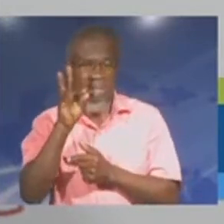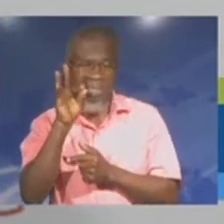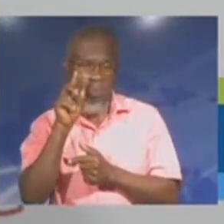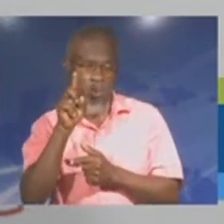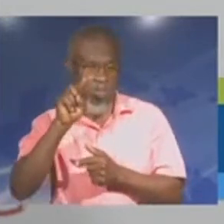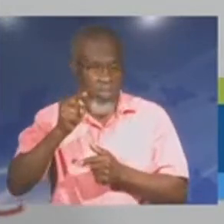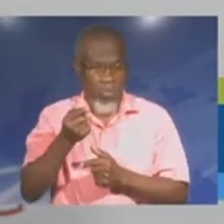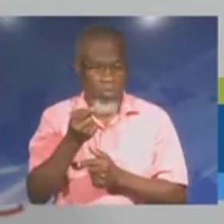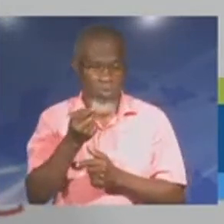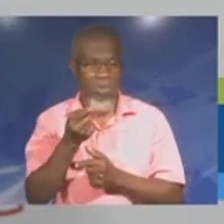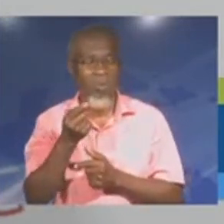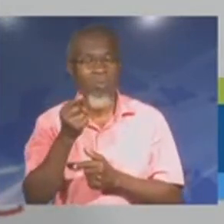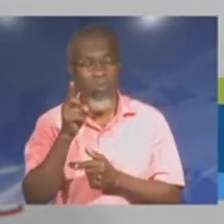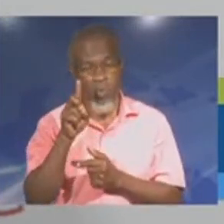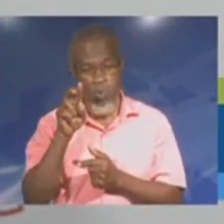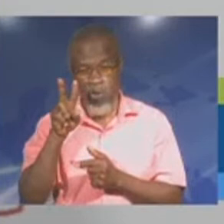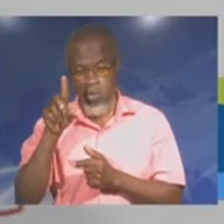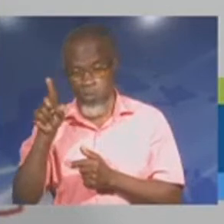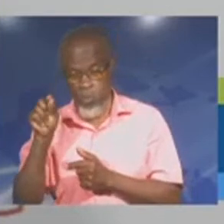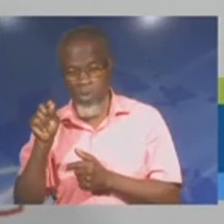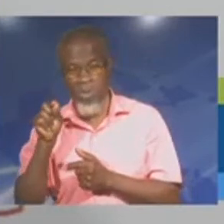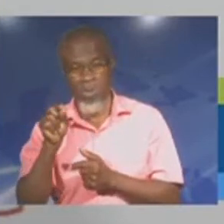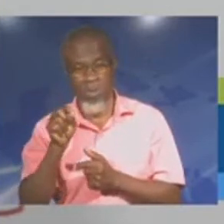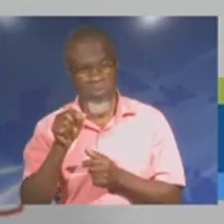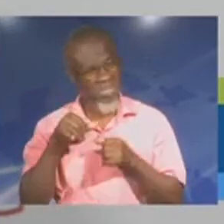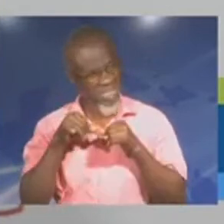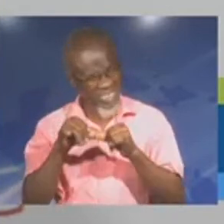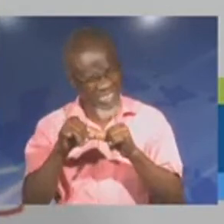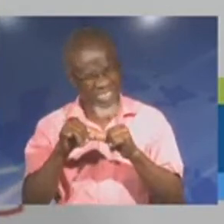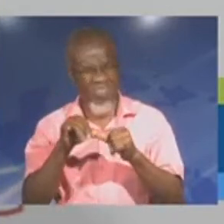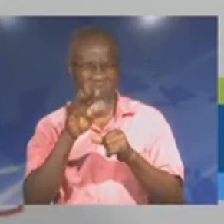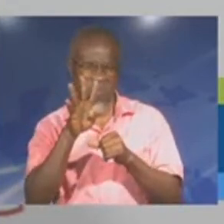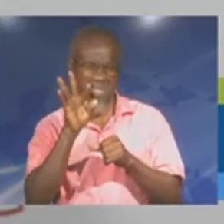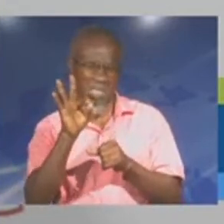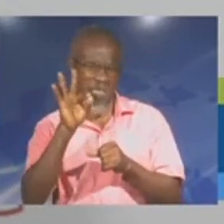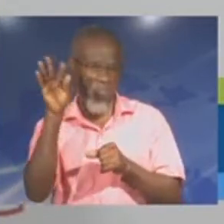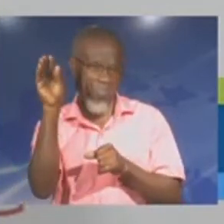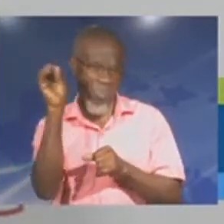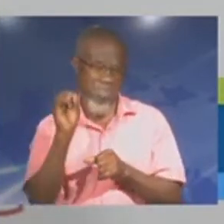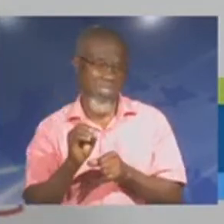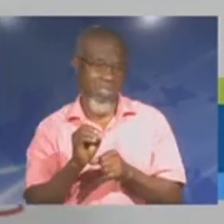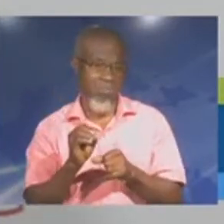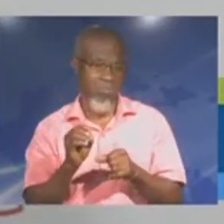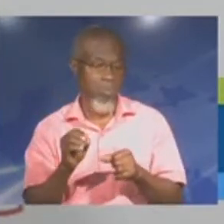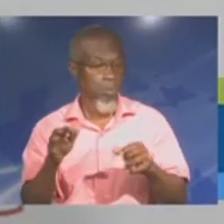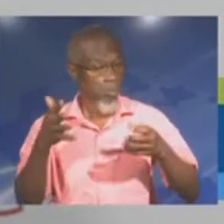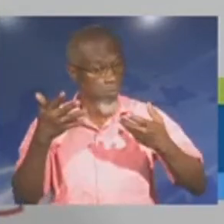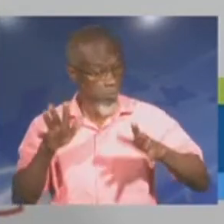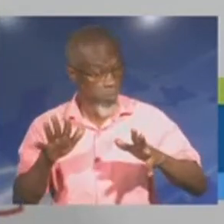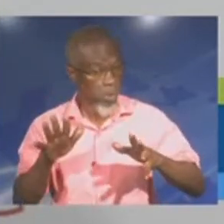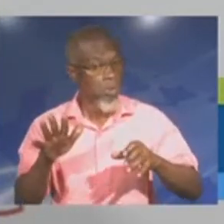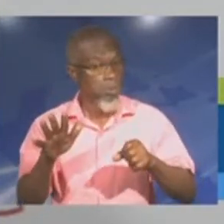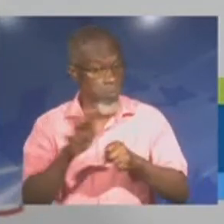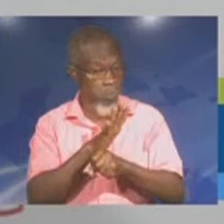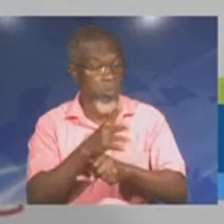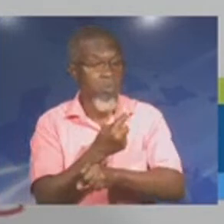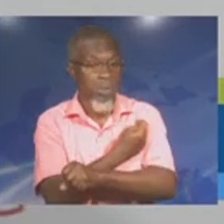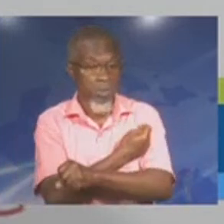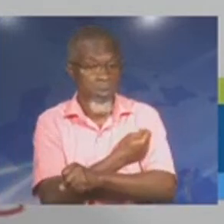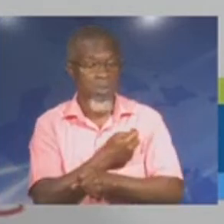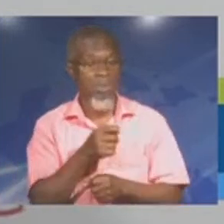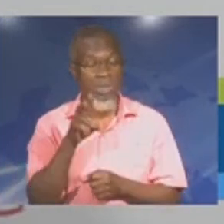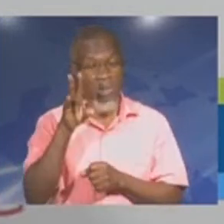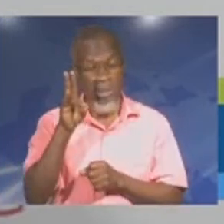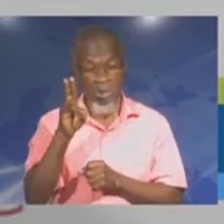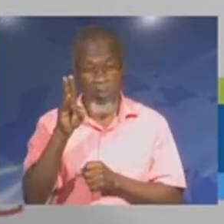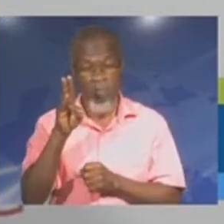691,020, basically stuck at 49.4%. Complete vaccination schedule,